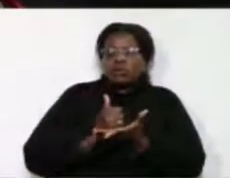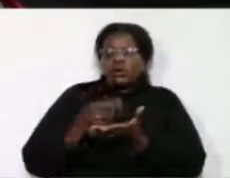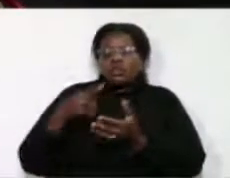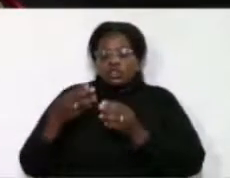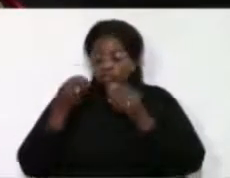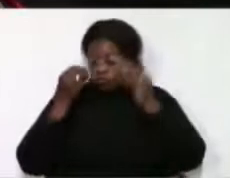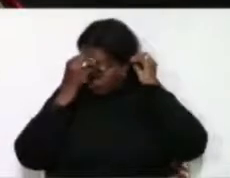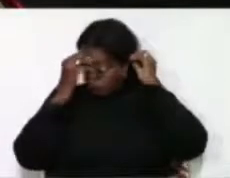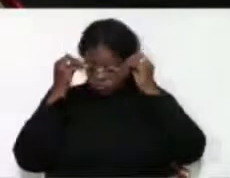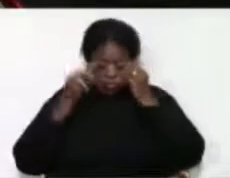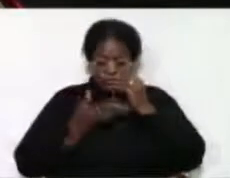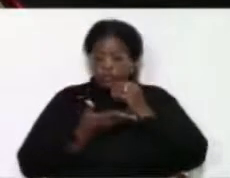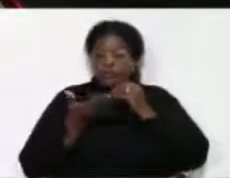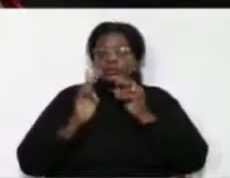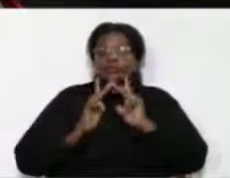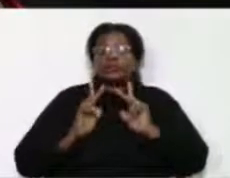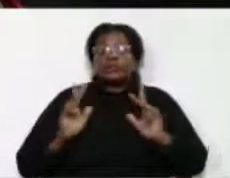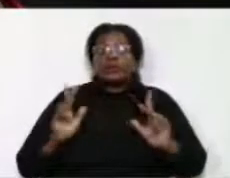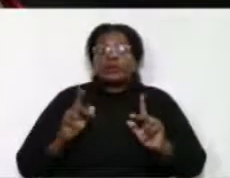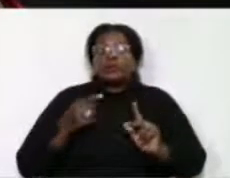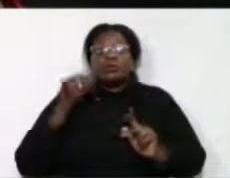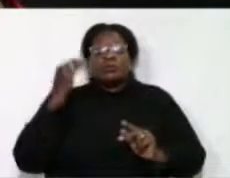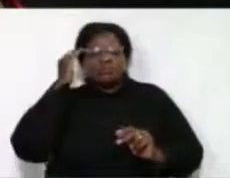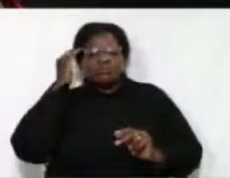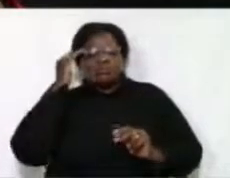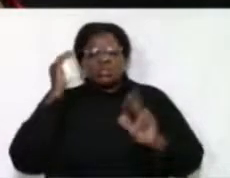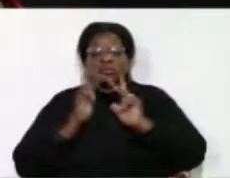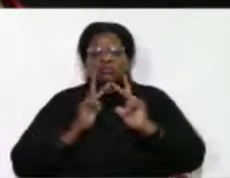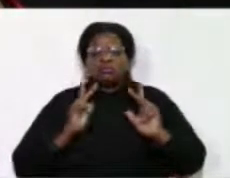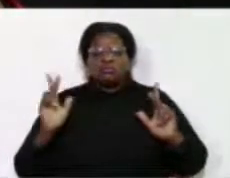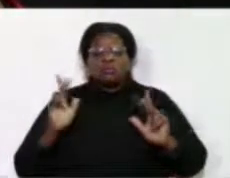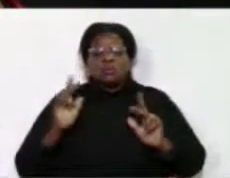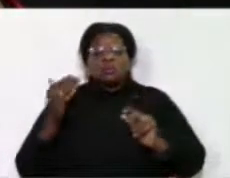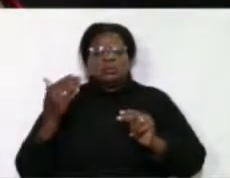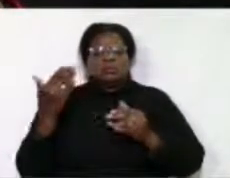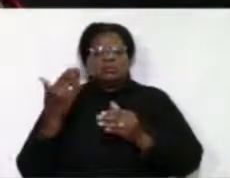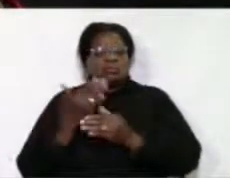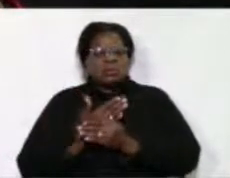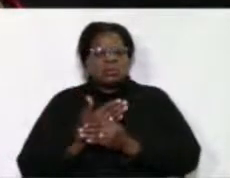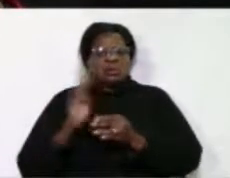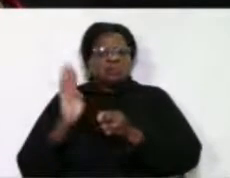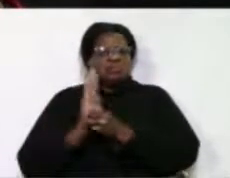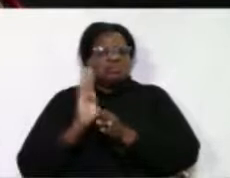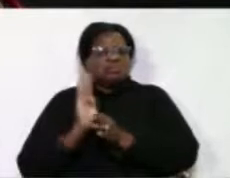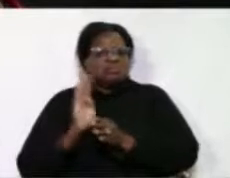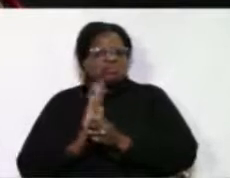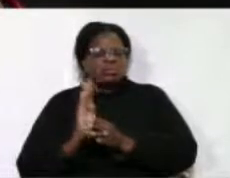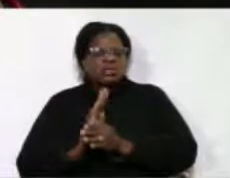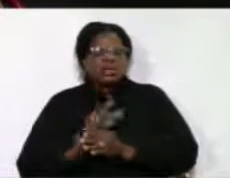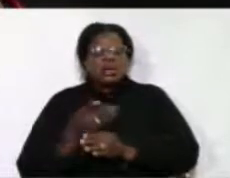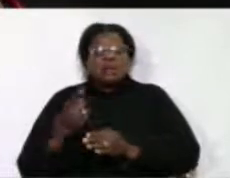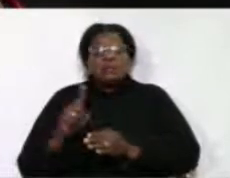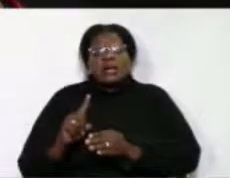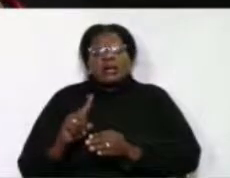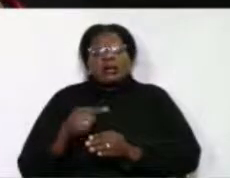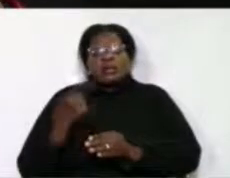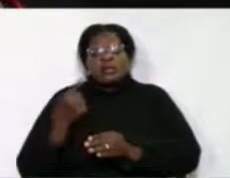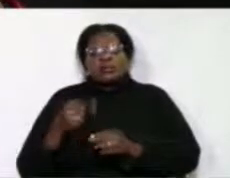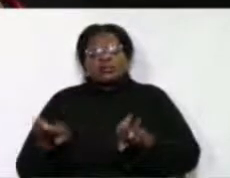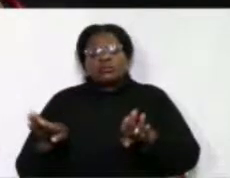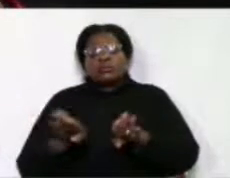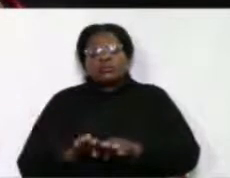confuse you. I know we are startups and we are just starting, so it's really not to confuse. It's just to get you in the form